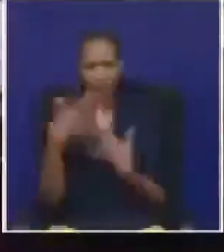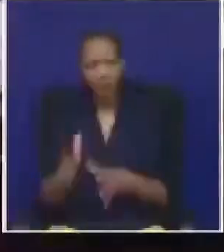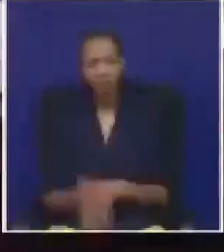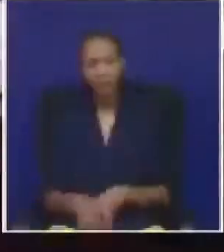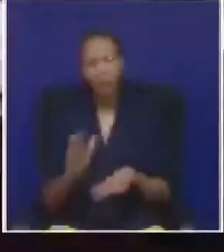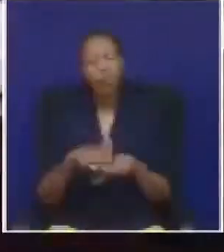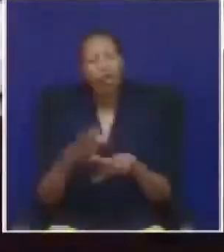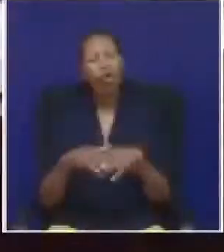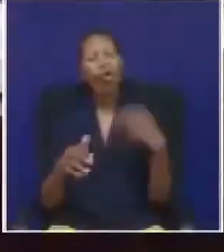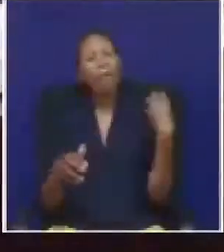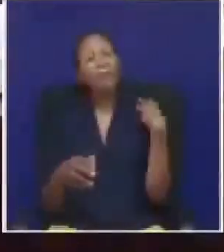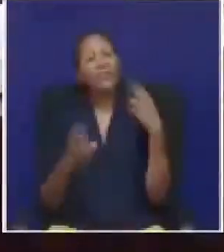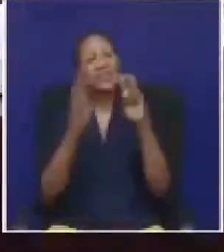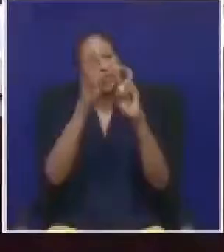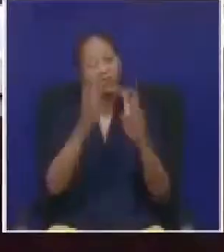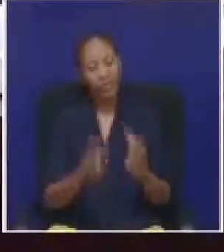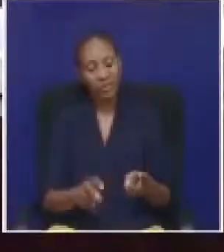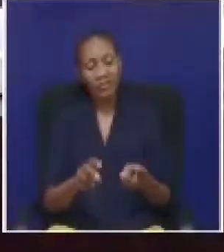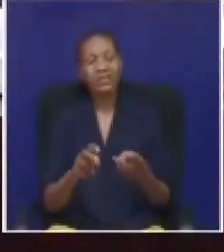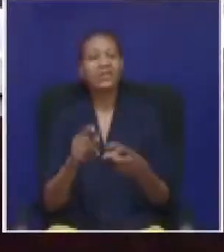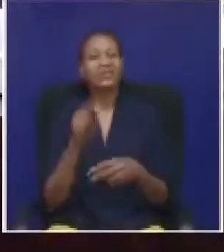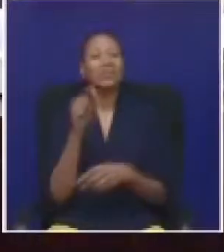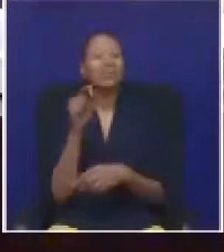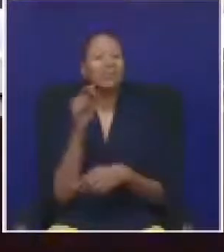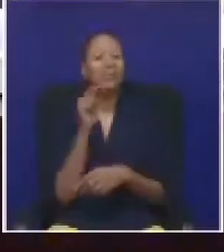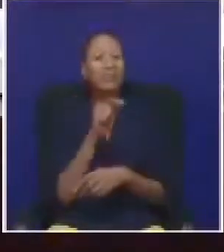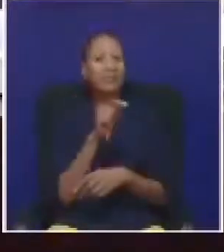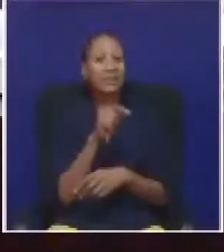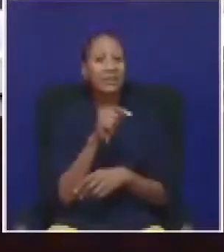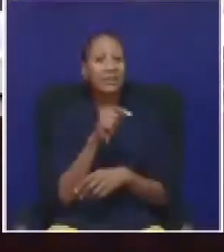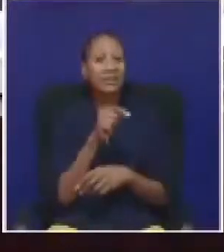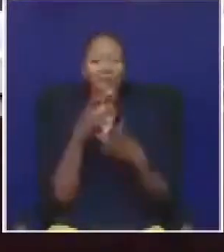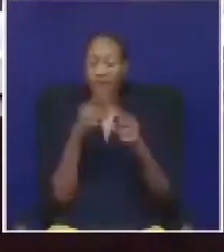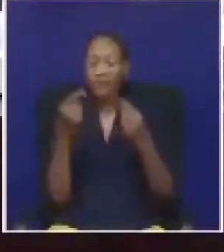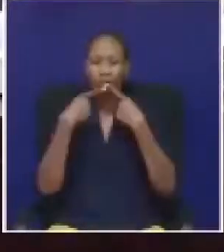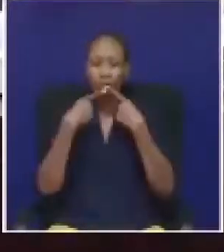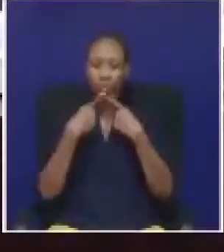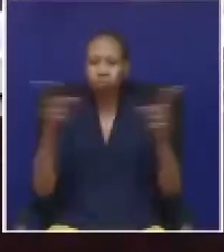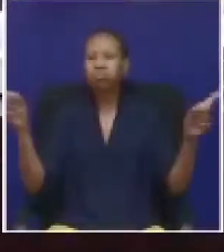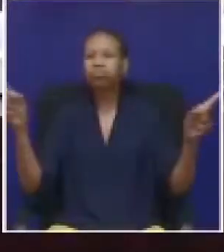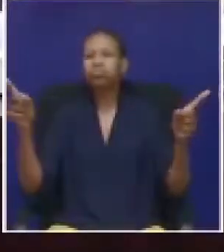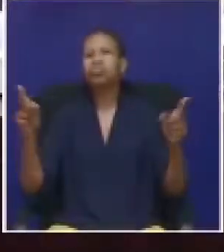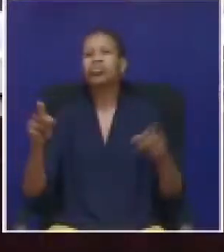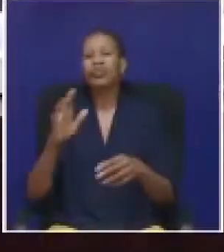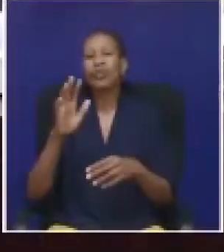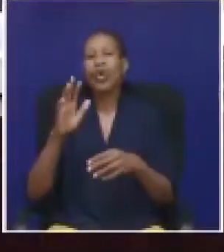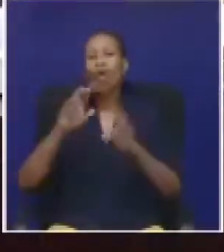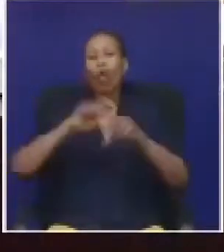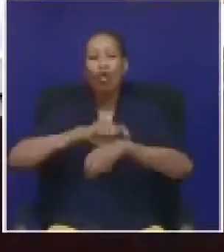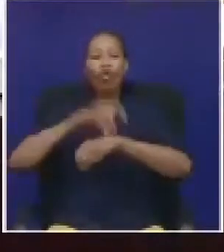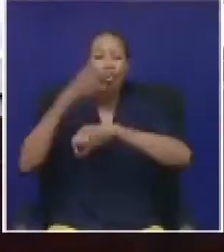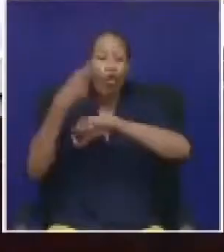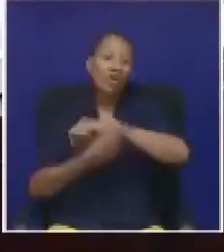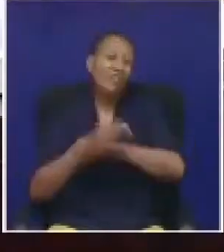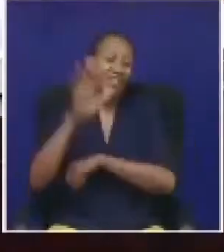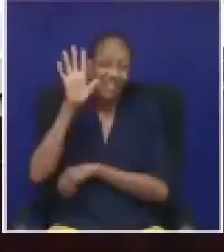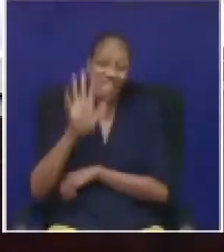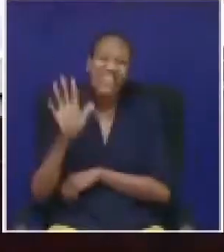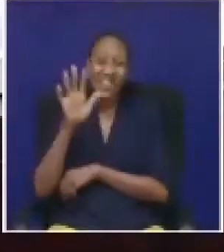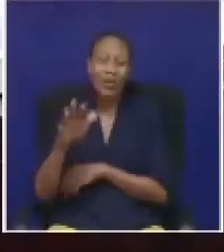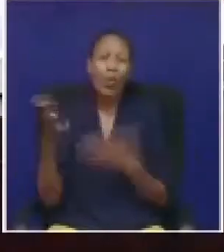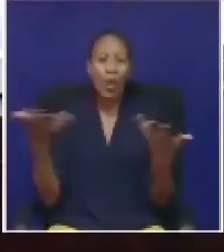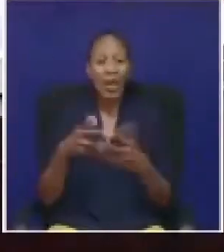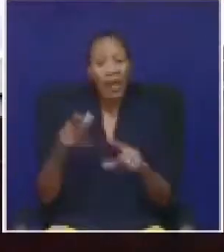Minister of Electricity and Energy addressed the 5th investment conference in Limpopo